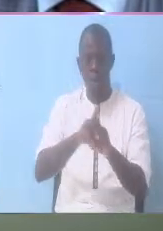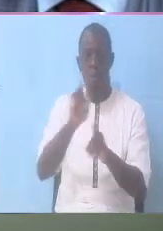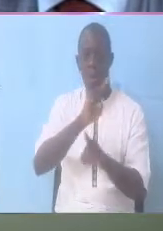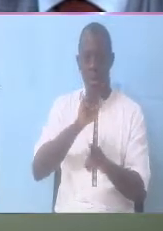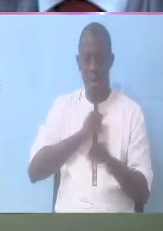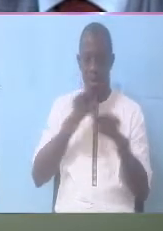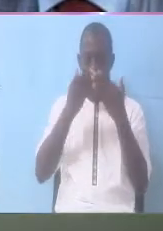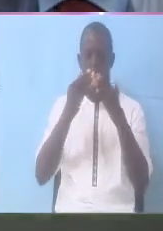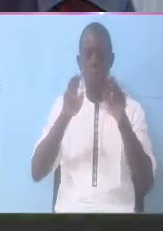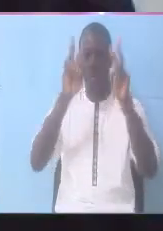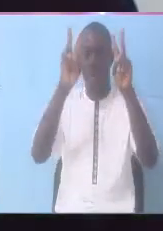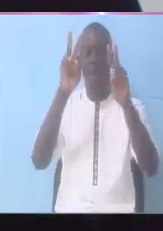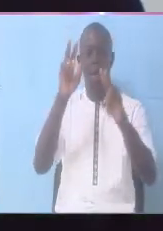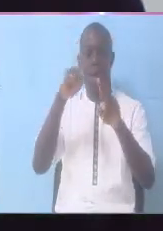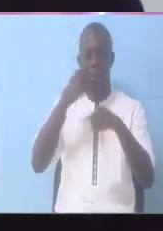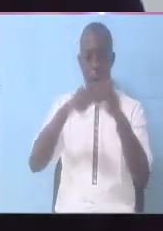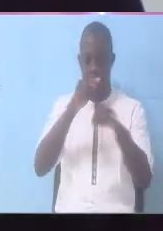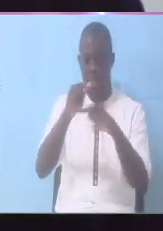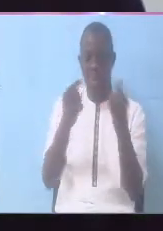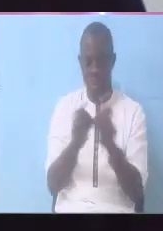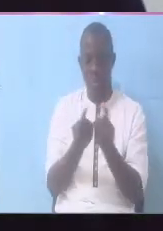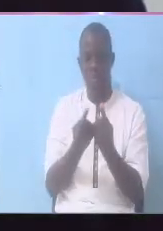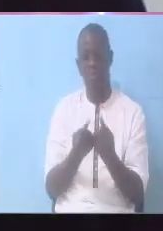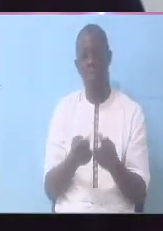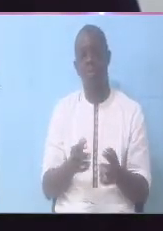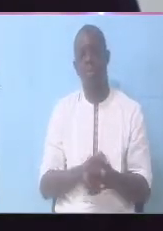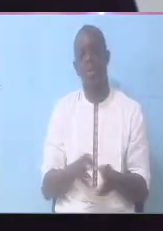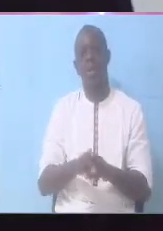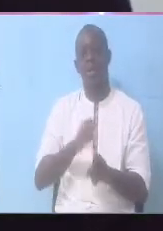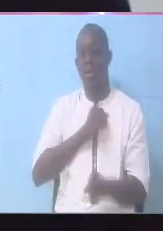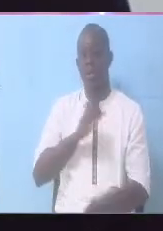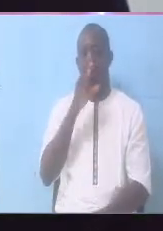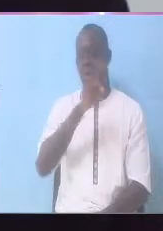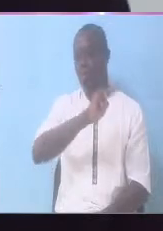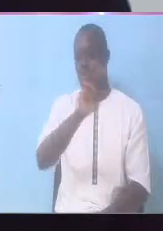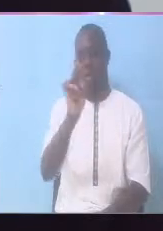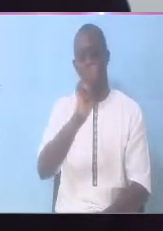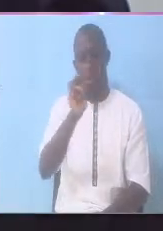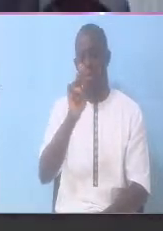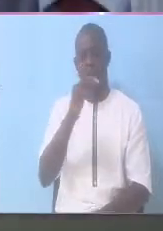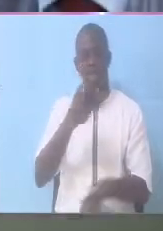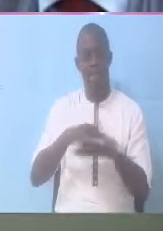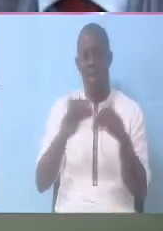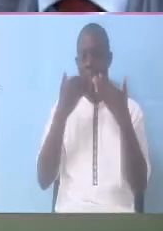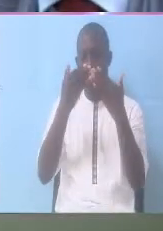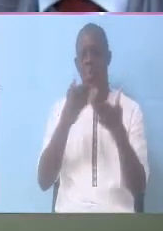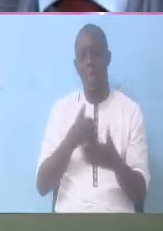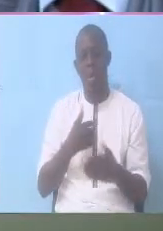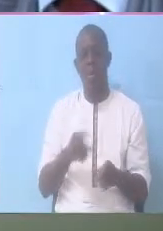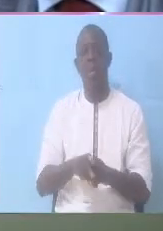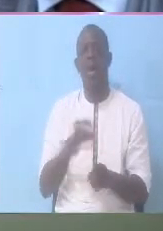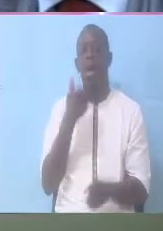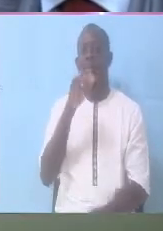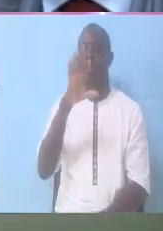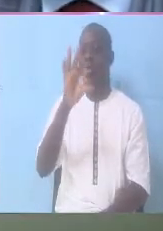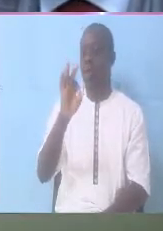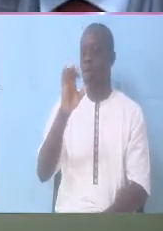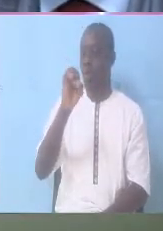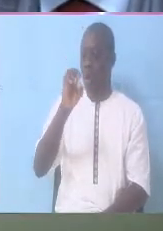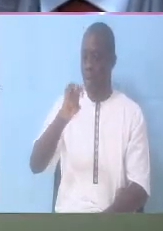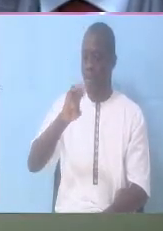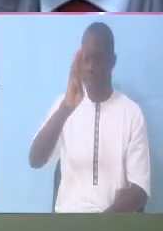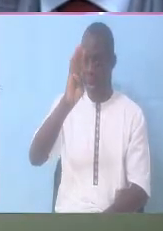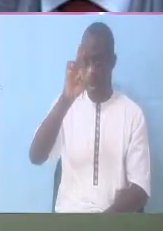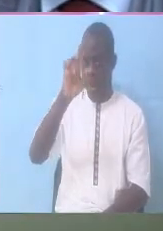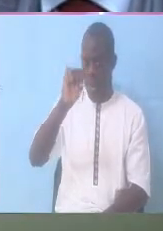points? No, because it was a conversation between them, never. And did Tumbul tell you also, yeah, Jammeh